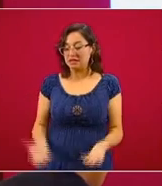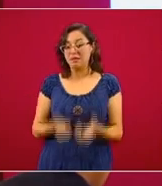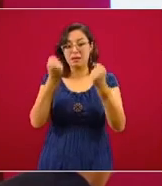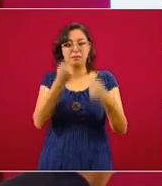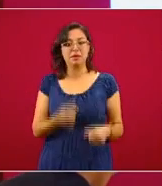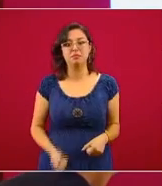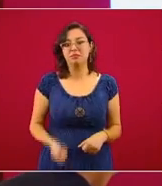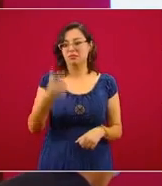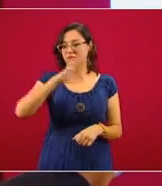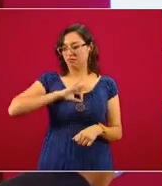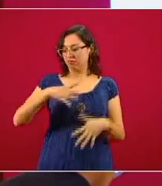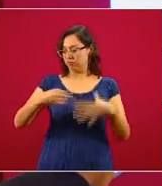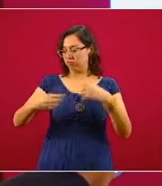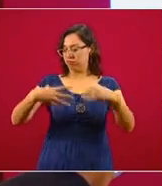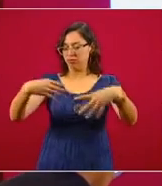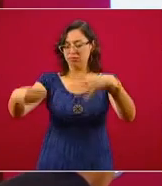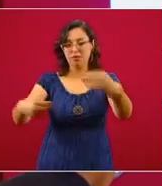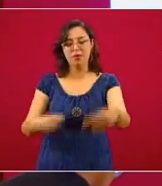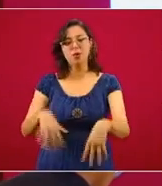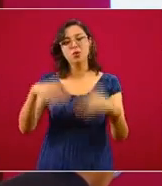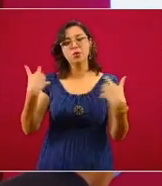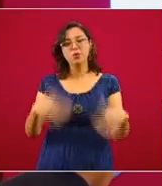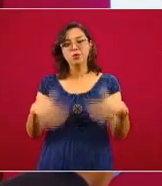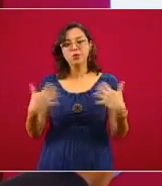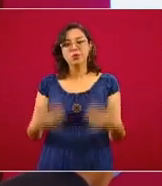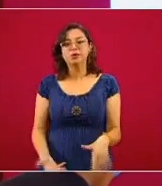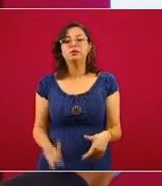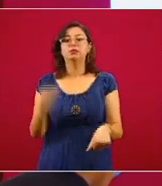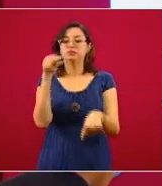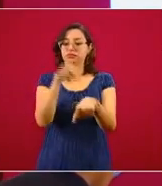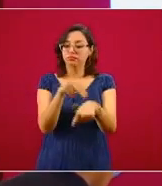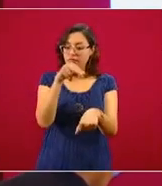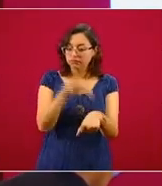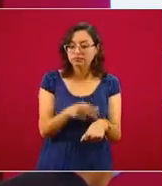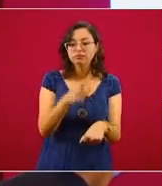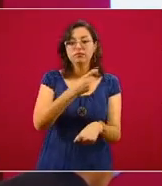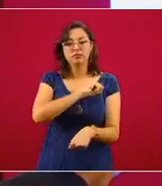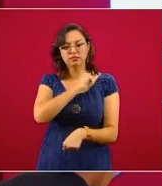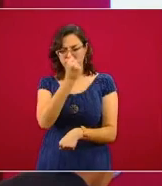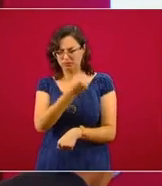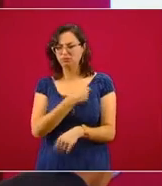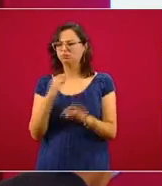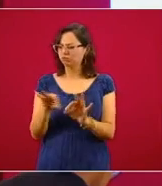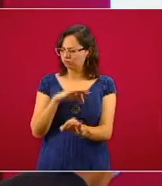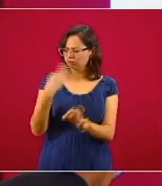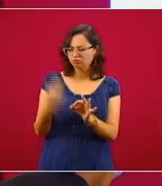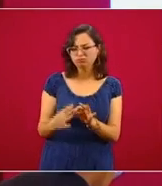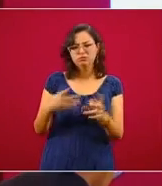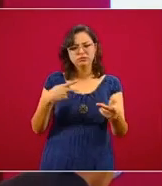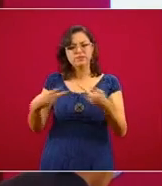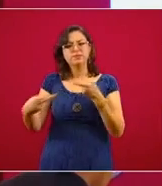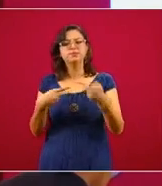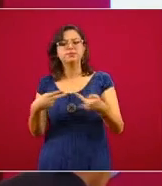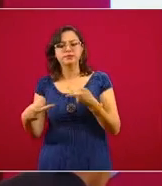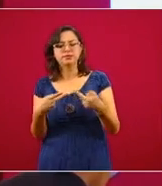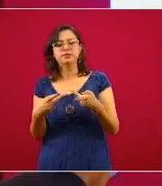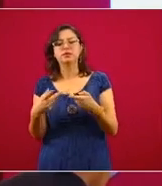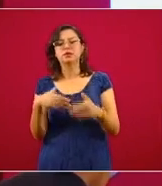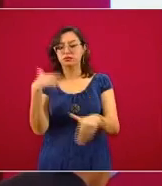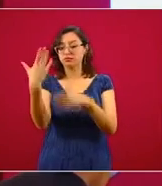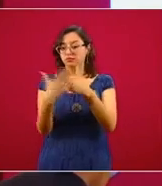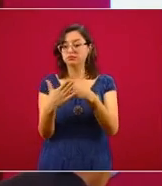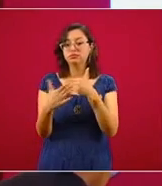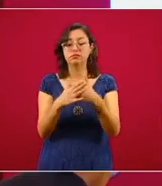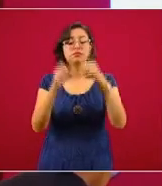What is the good news? Health professionals are ready and they're there and they're ready for what's